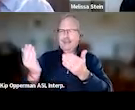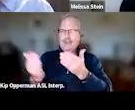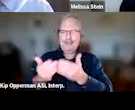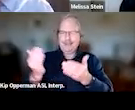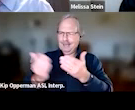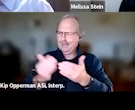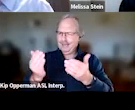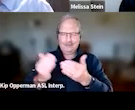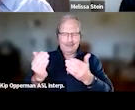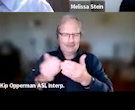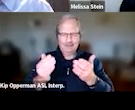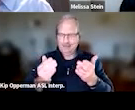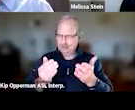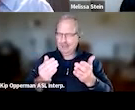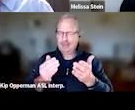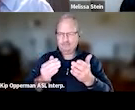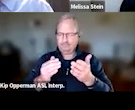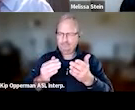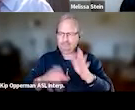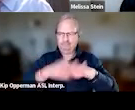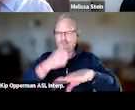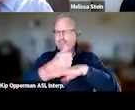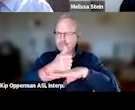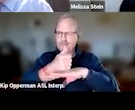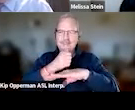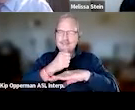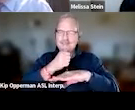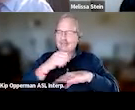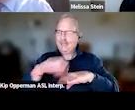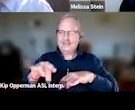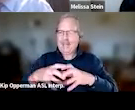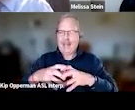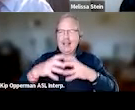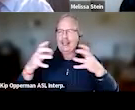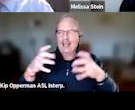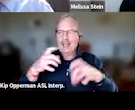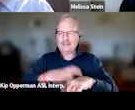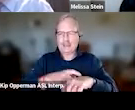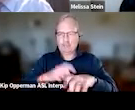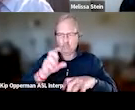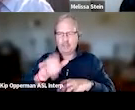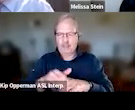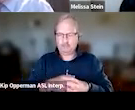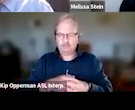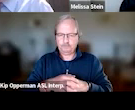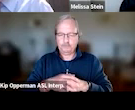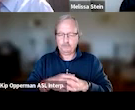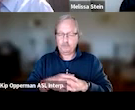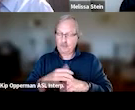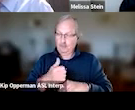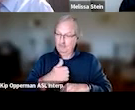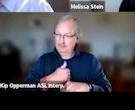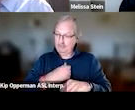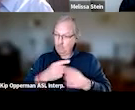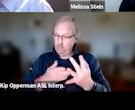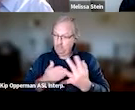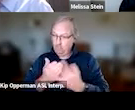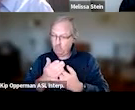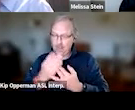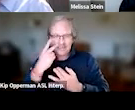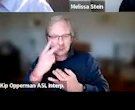replicated. It does not take a lot. And as we were going through it, I saw